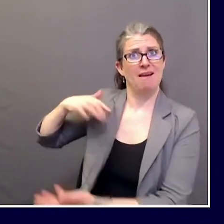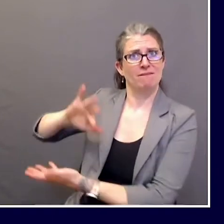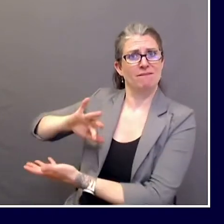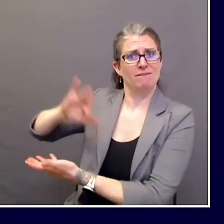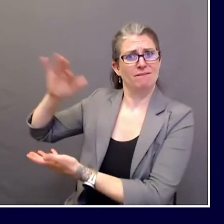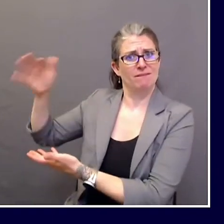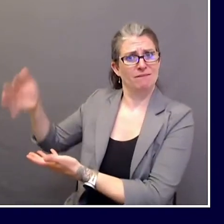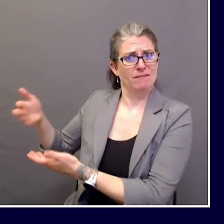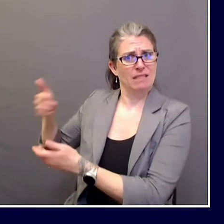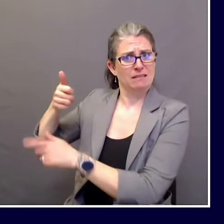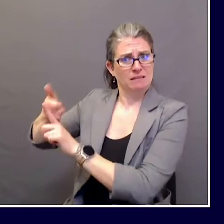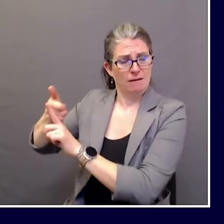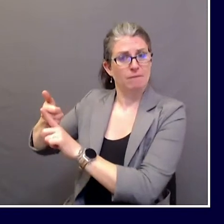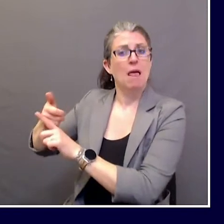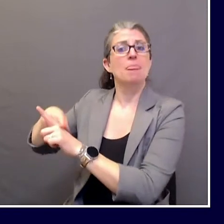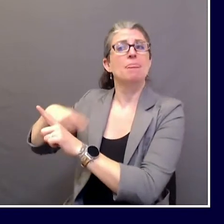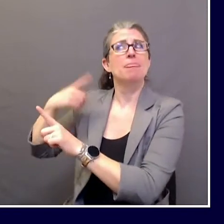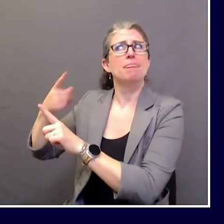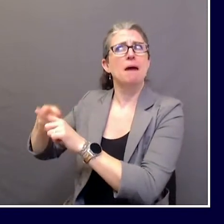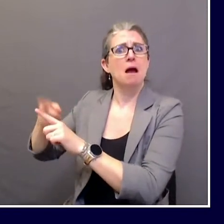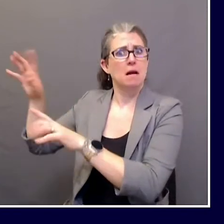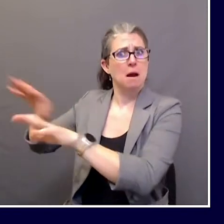to be shifted to the mobile clinic?